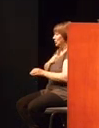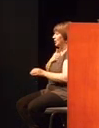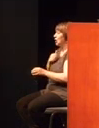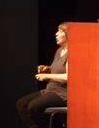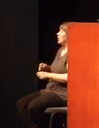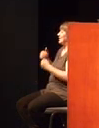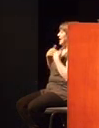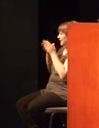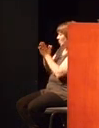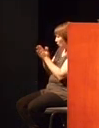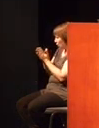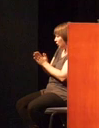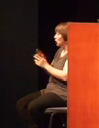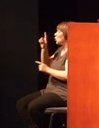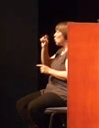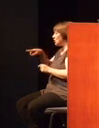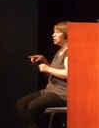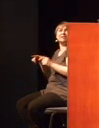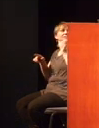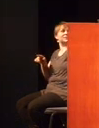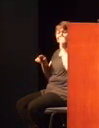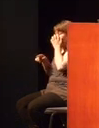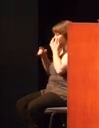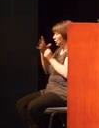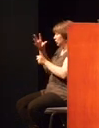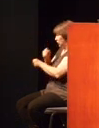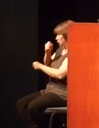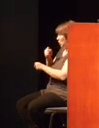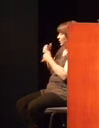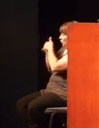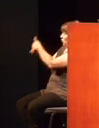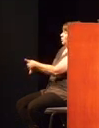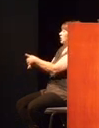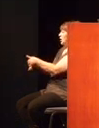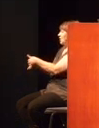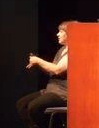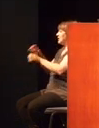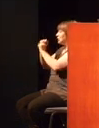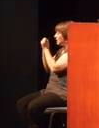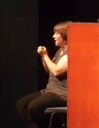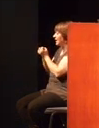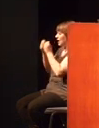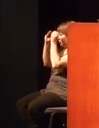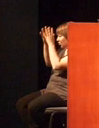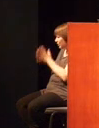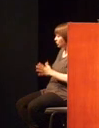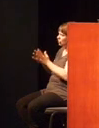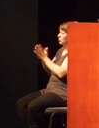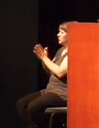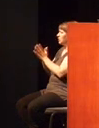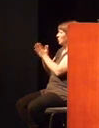Whiteness, Inquiry, and Education. Winner of the 2017 Society of Professors of Education Outstanding Book